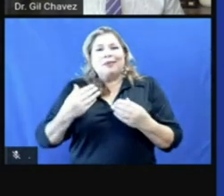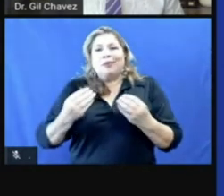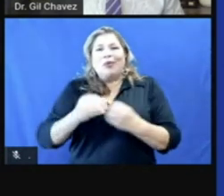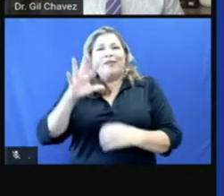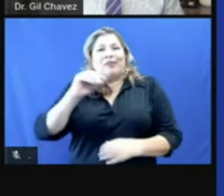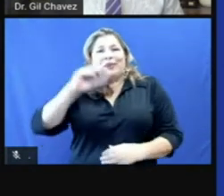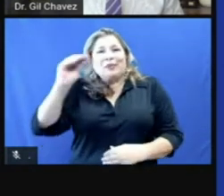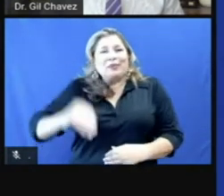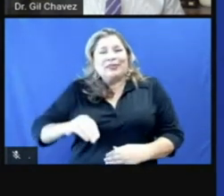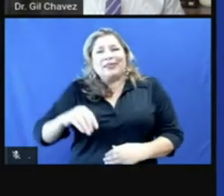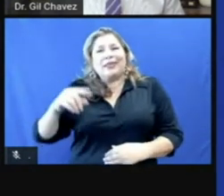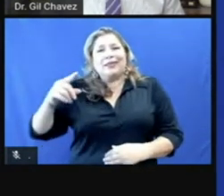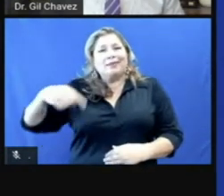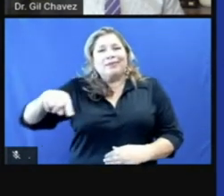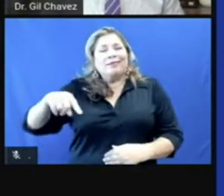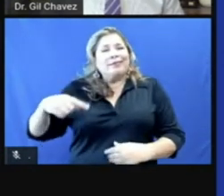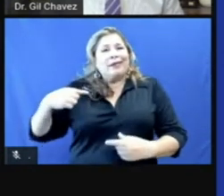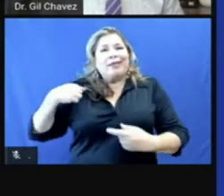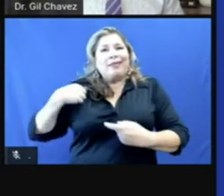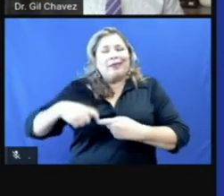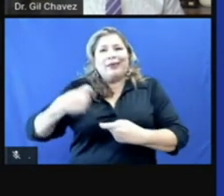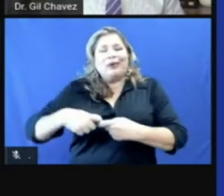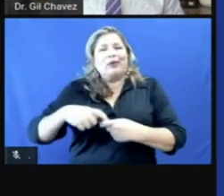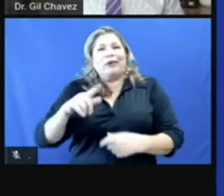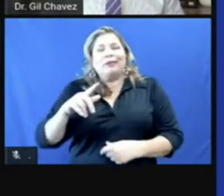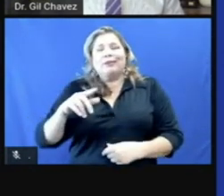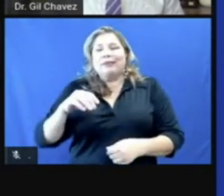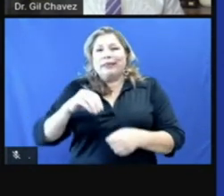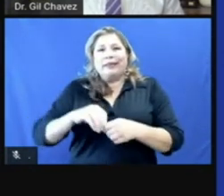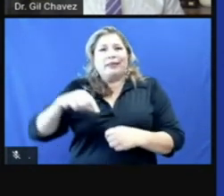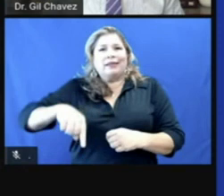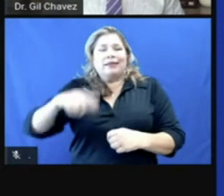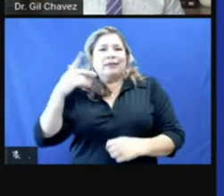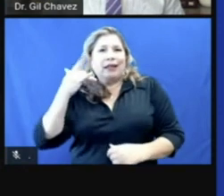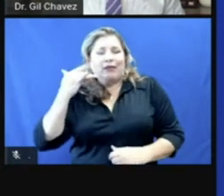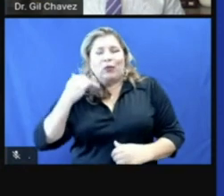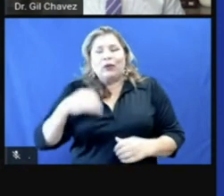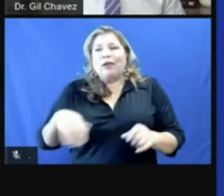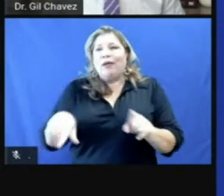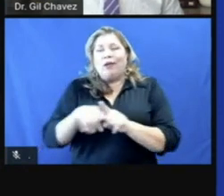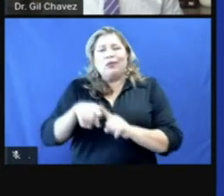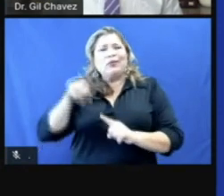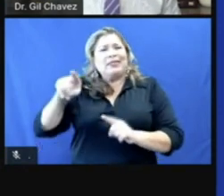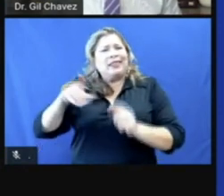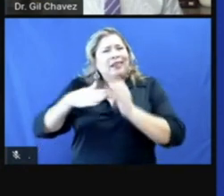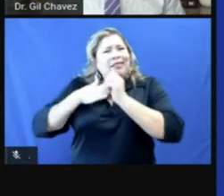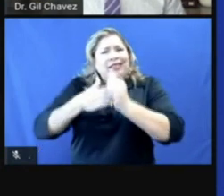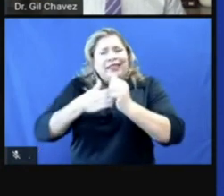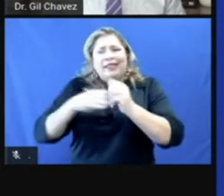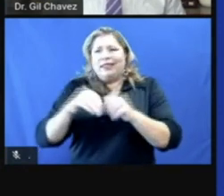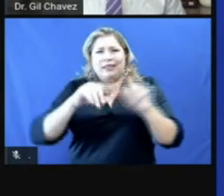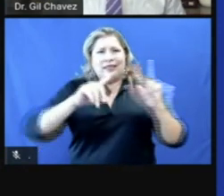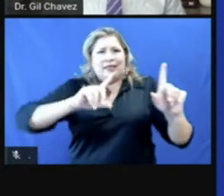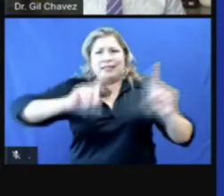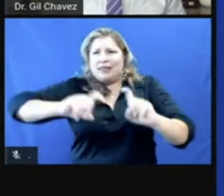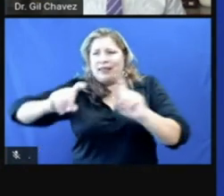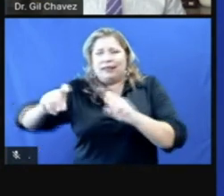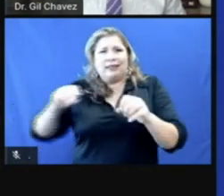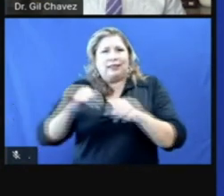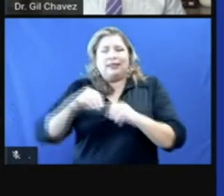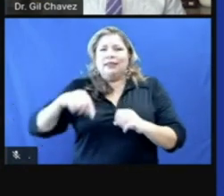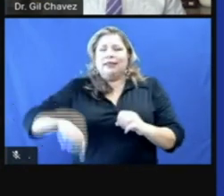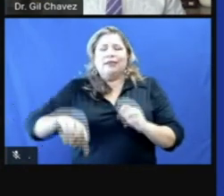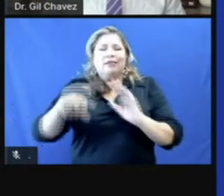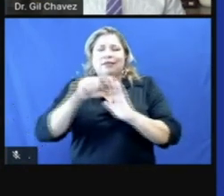but also his leadership on improving testing across the state, making sure that our own lab here with the